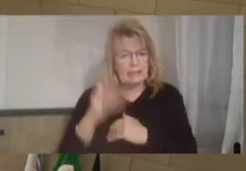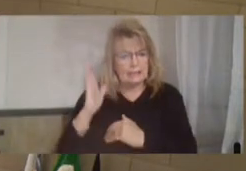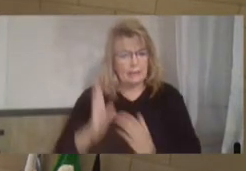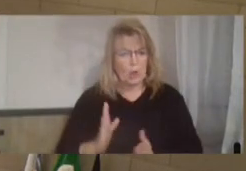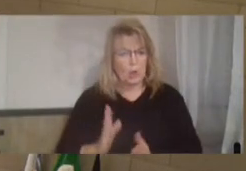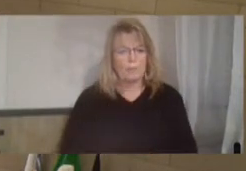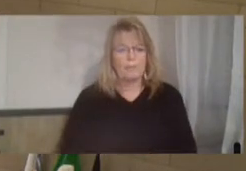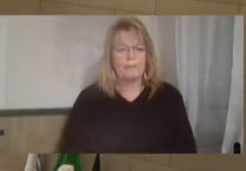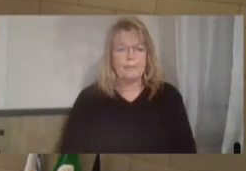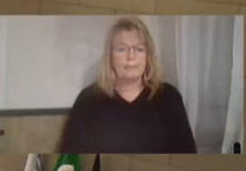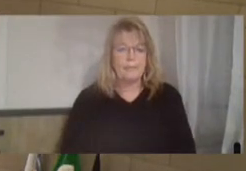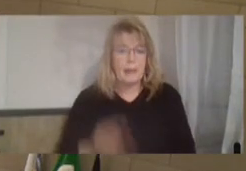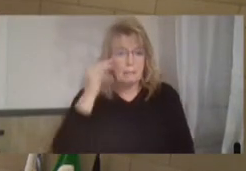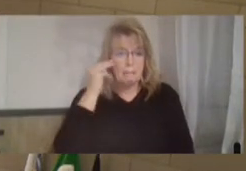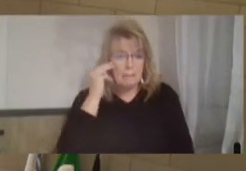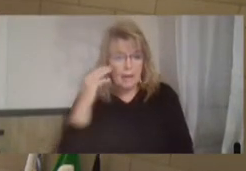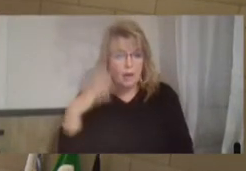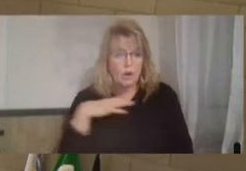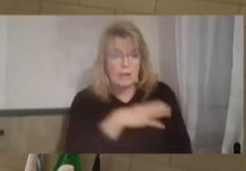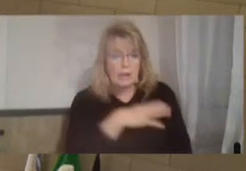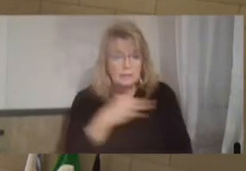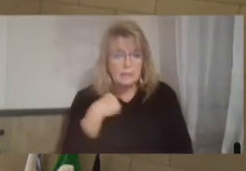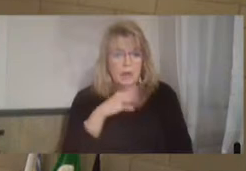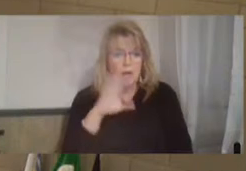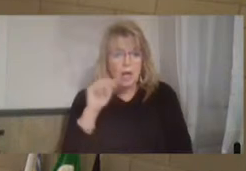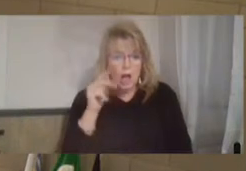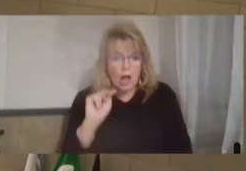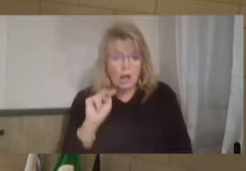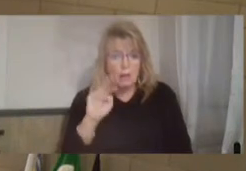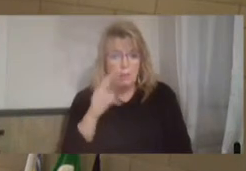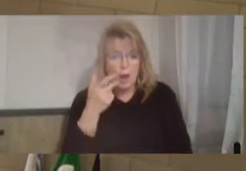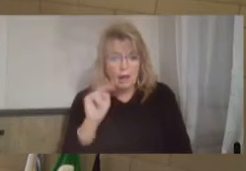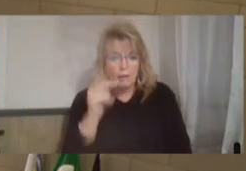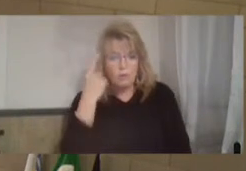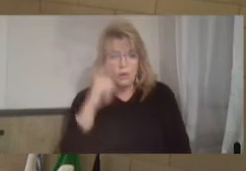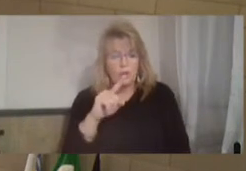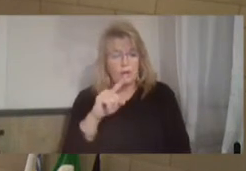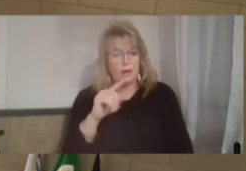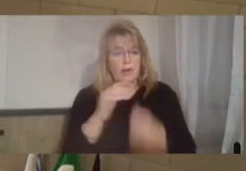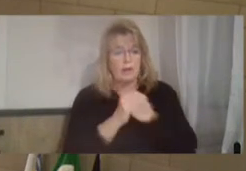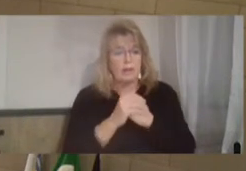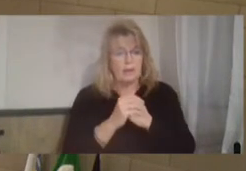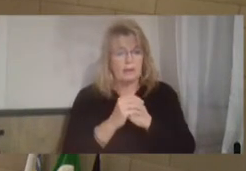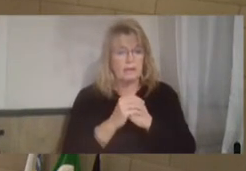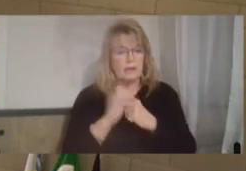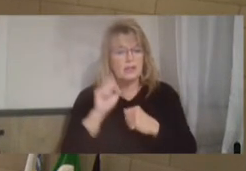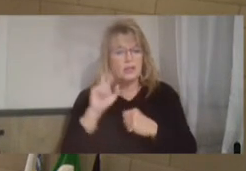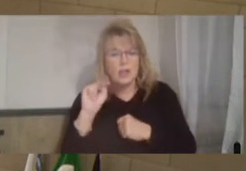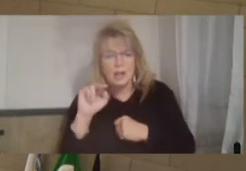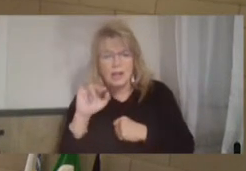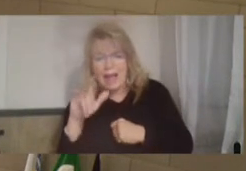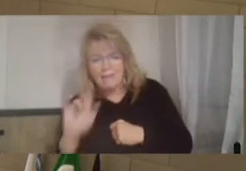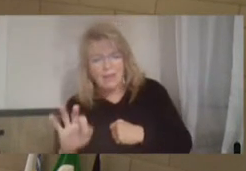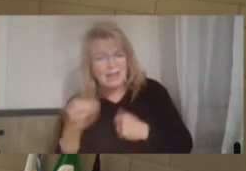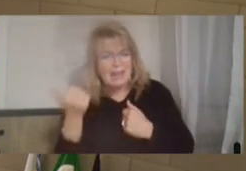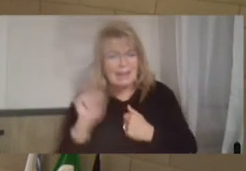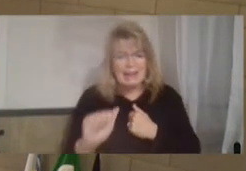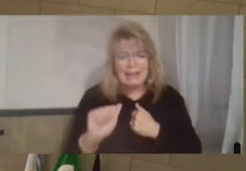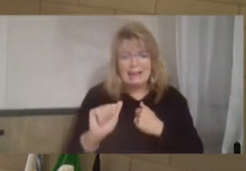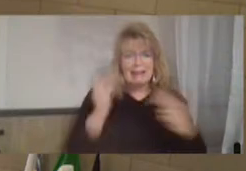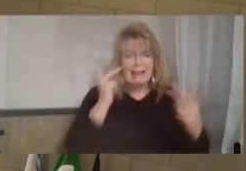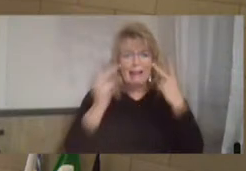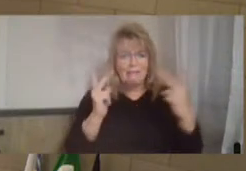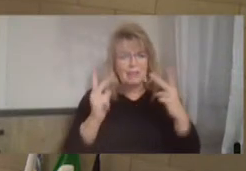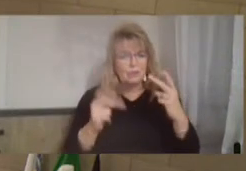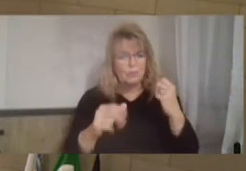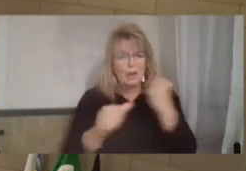Madam Mayor, Council Members, Colin Brown on behalf of the petitioner, SunCap. Do we have any visual aids? This is impossible to follow